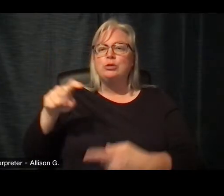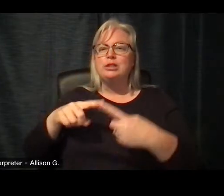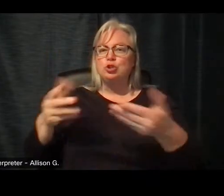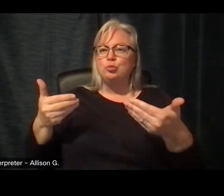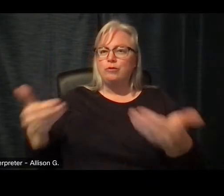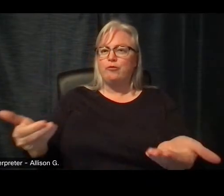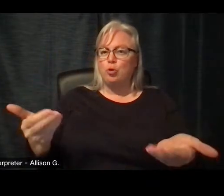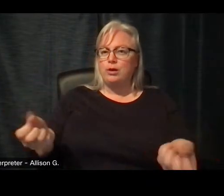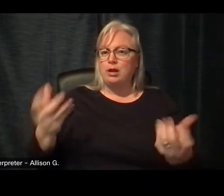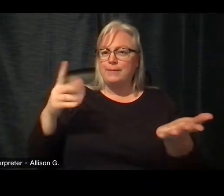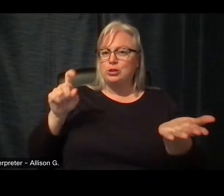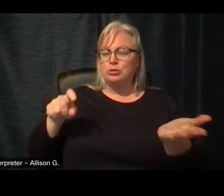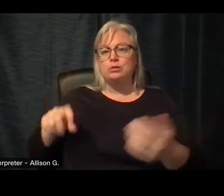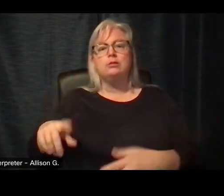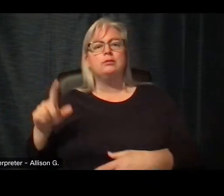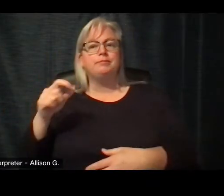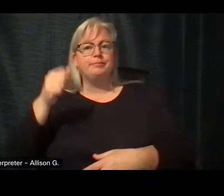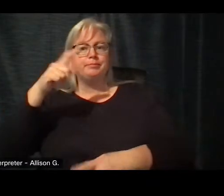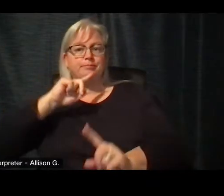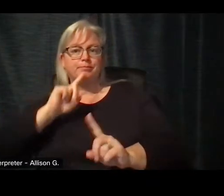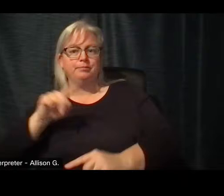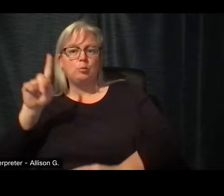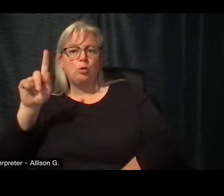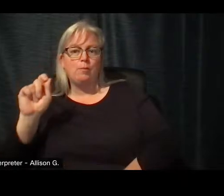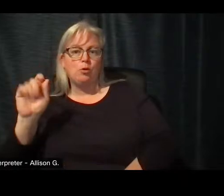forward? That's 1.9 million,